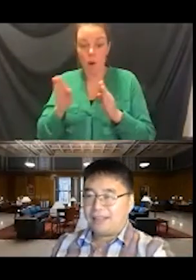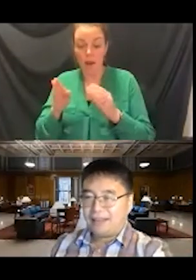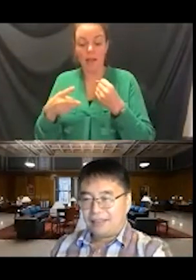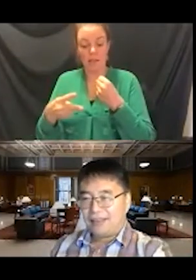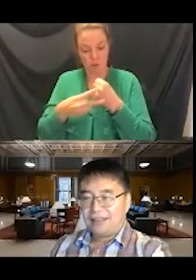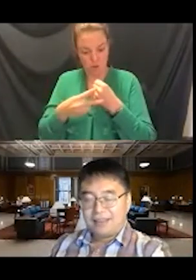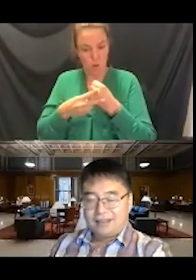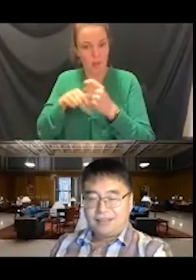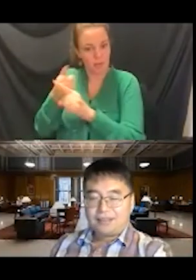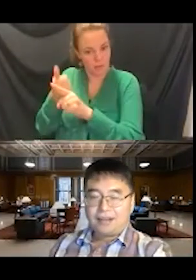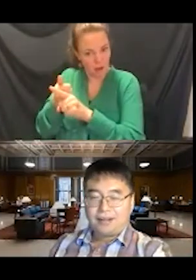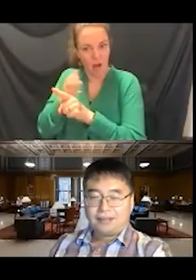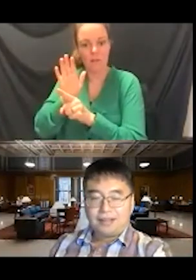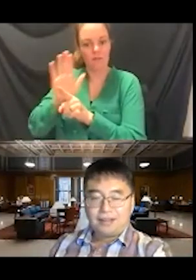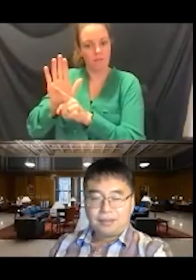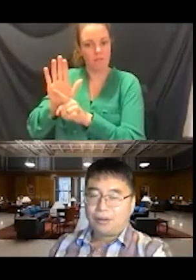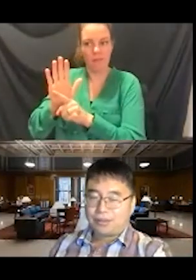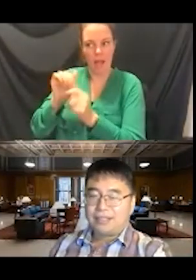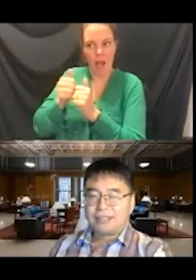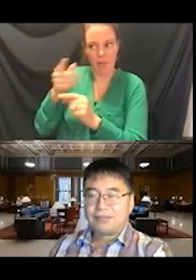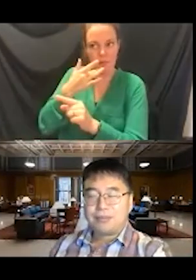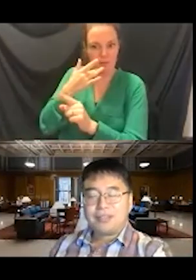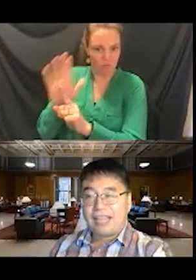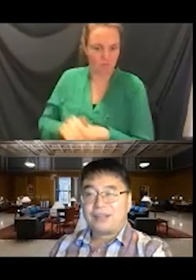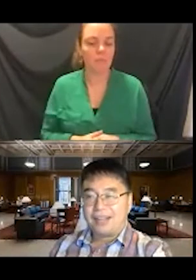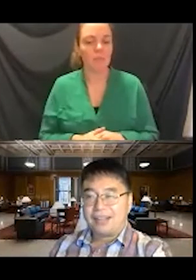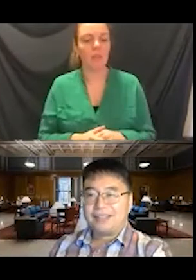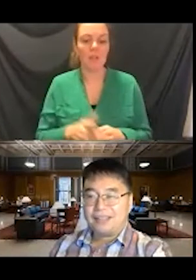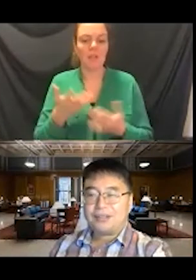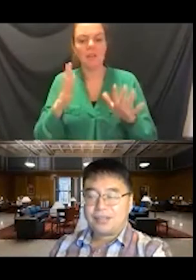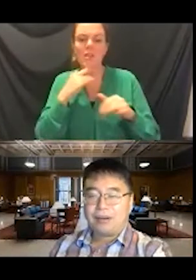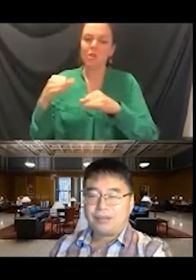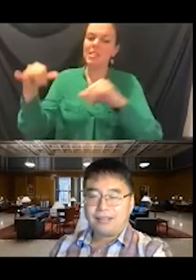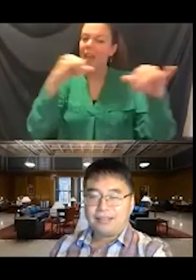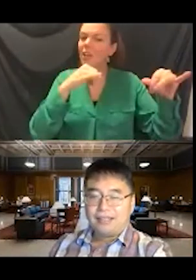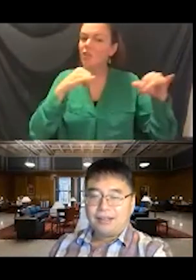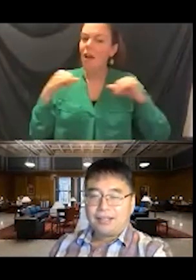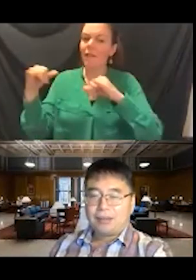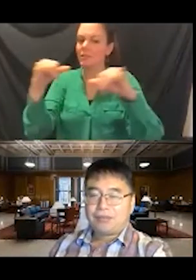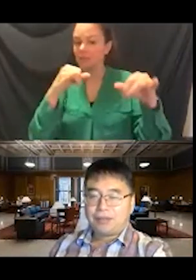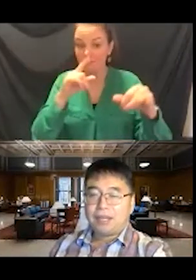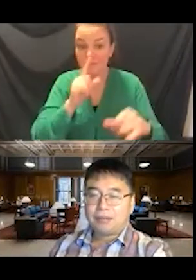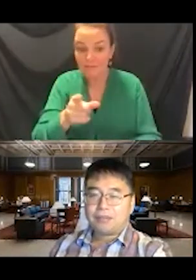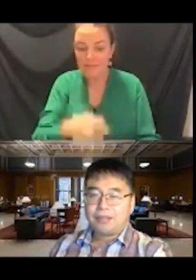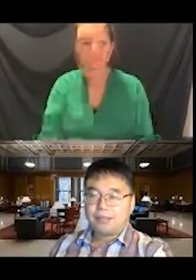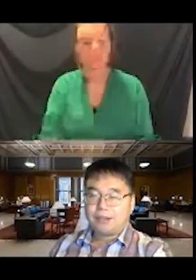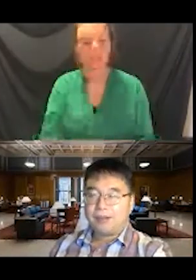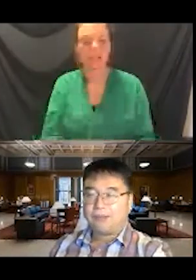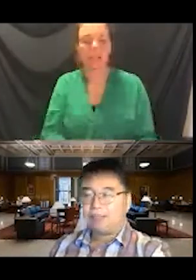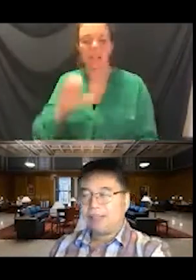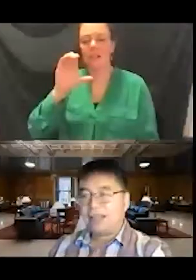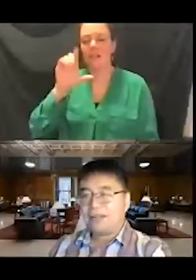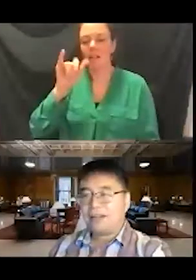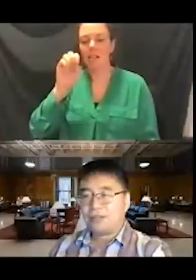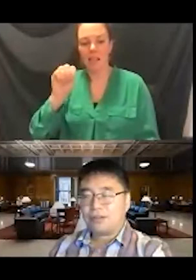that they desire the most. And it's pretty standardized. It turns out that claims data are